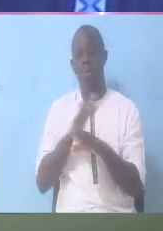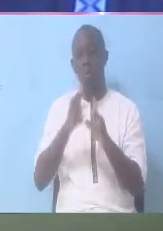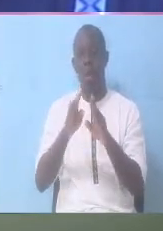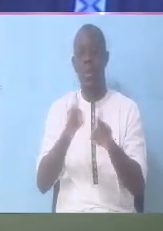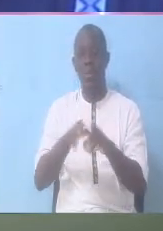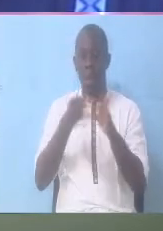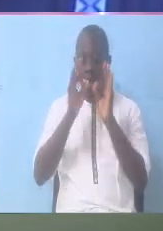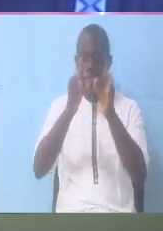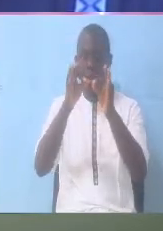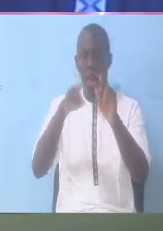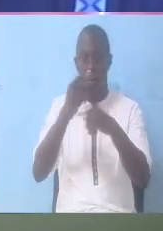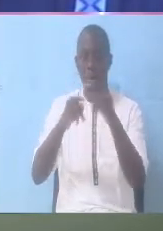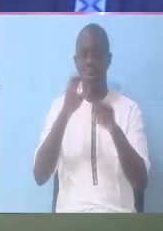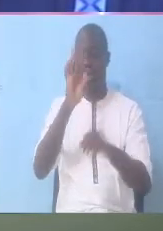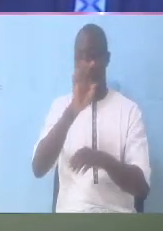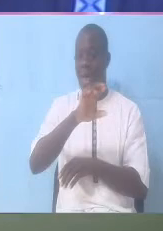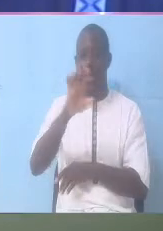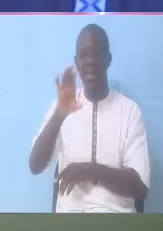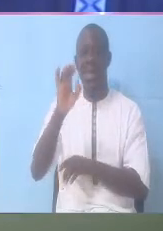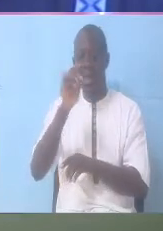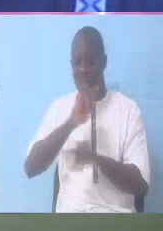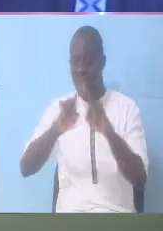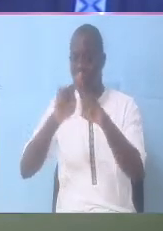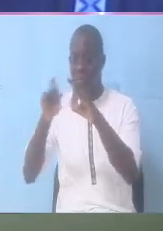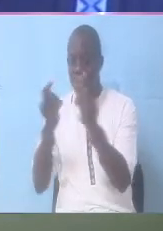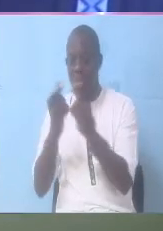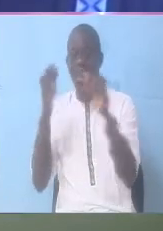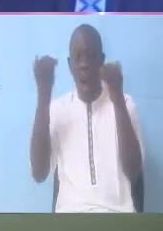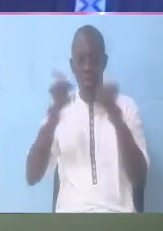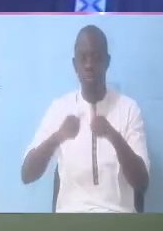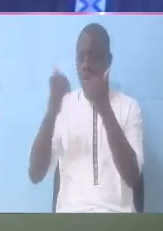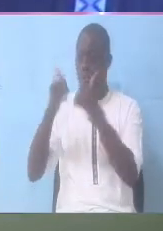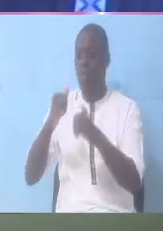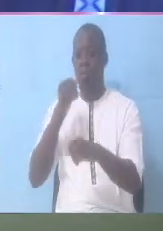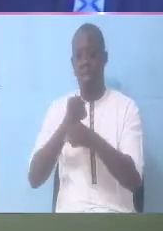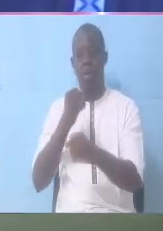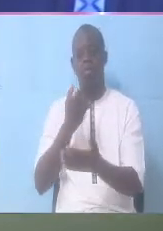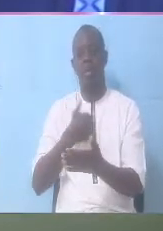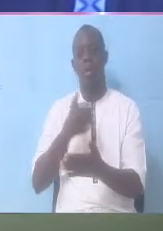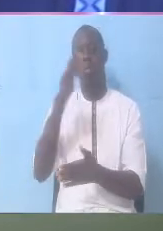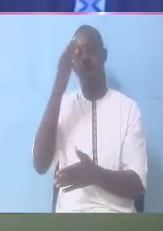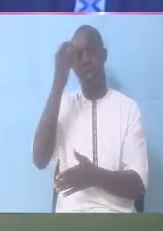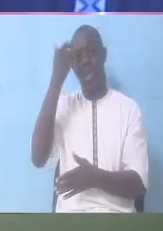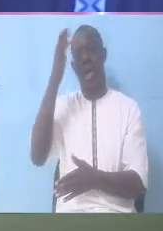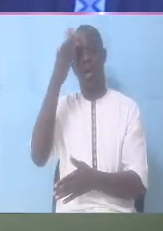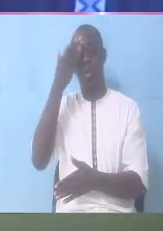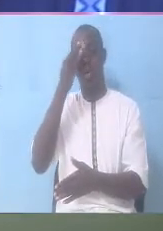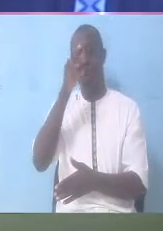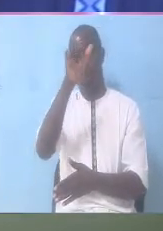TRC, made me know so many things that I thought I knew him very well. On the whole, I don't.